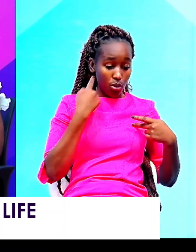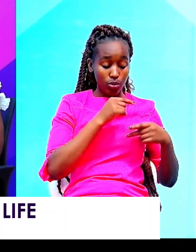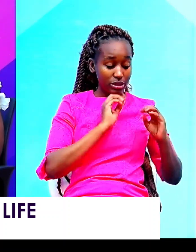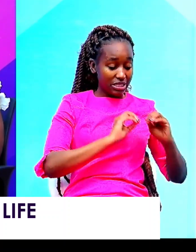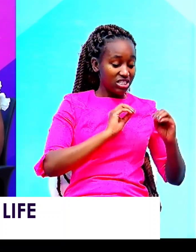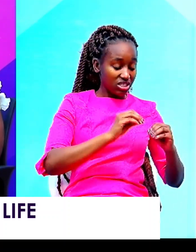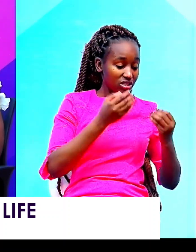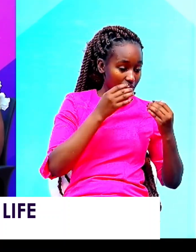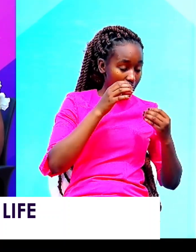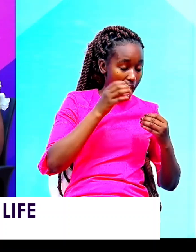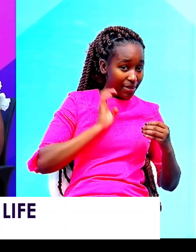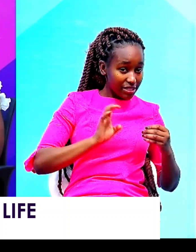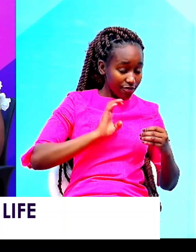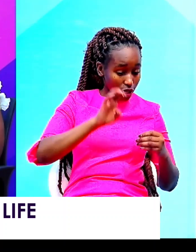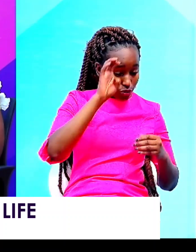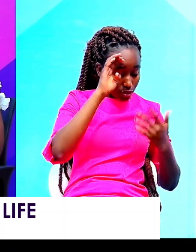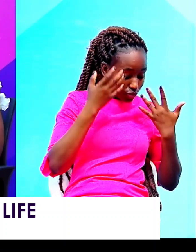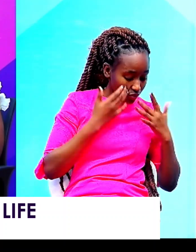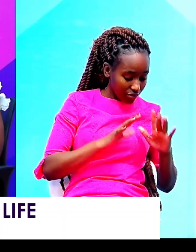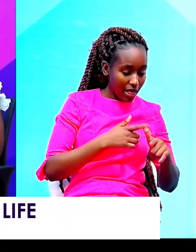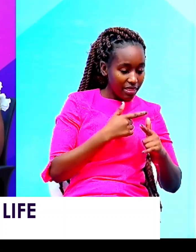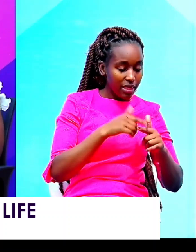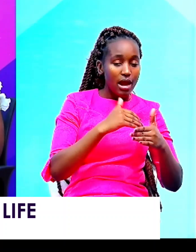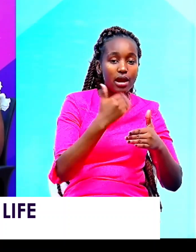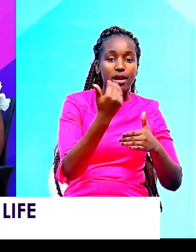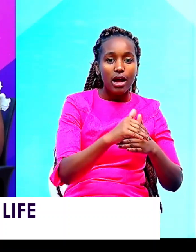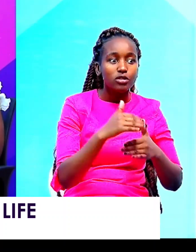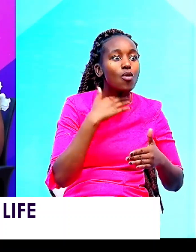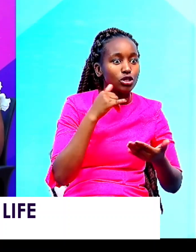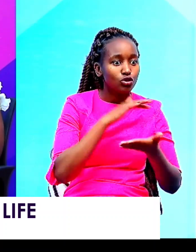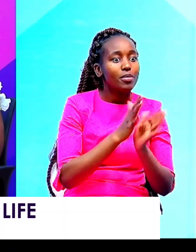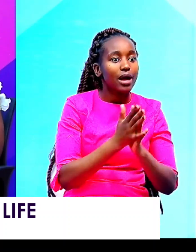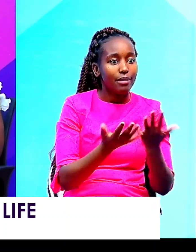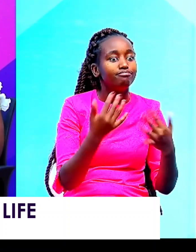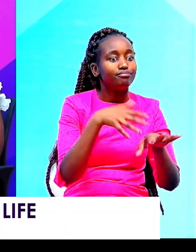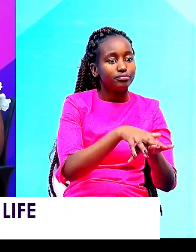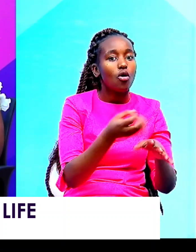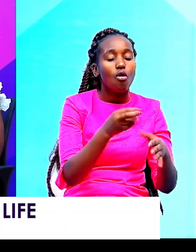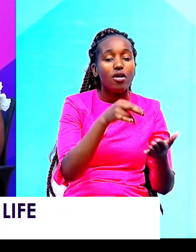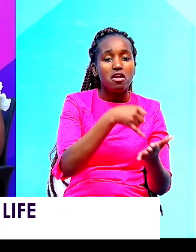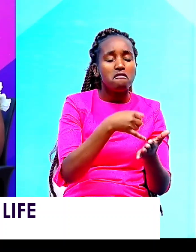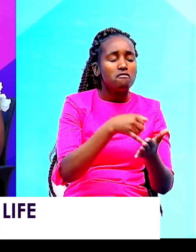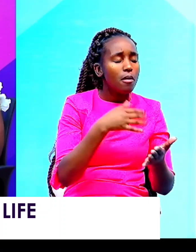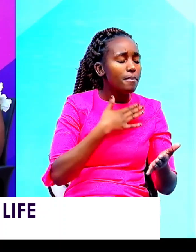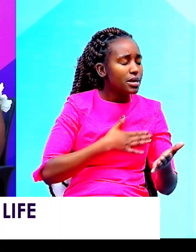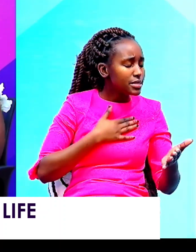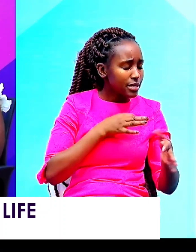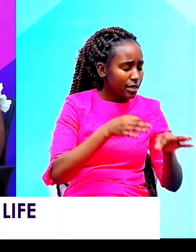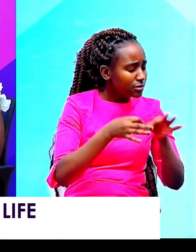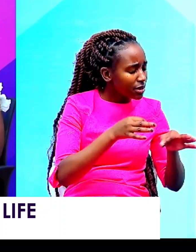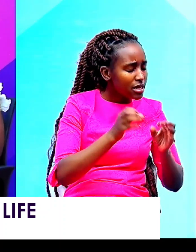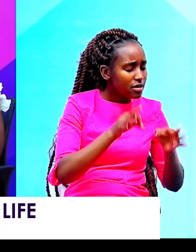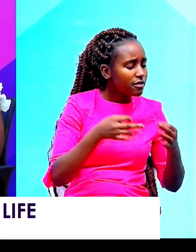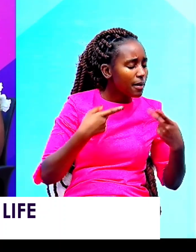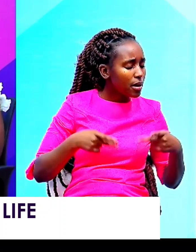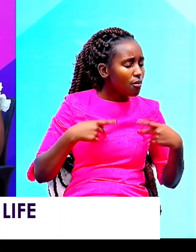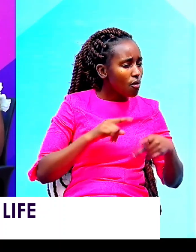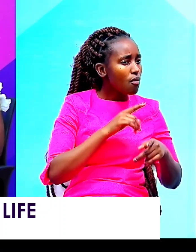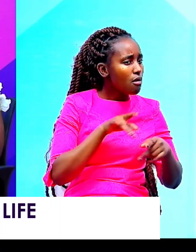civic education. So are we afraid of civic education in 1 minute? It is the leaders afraid of